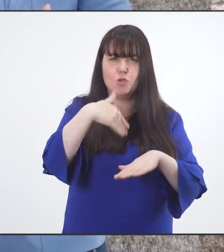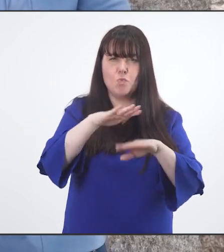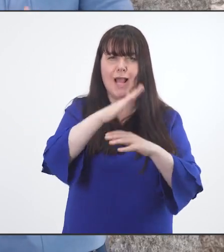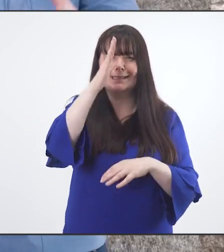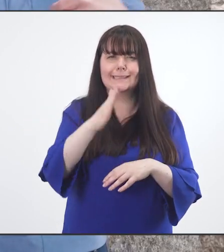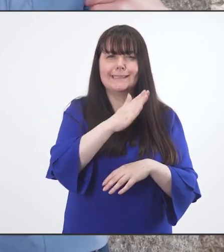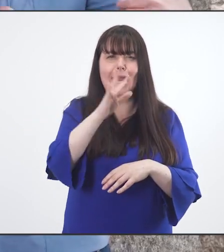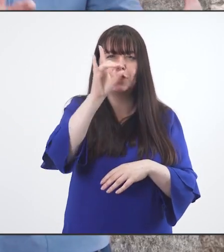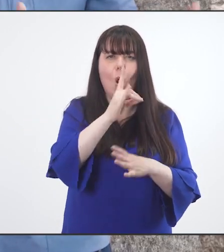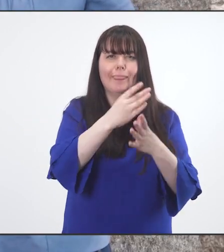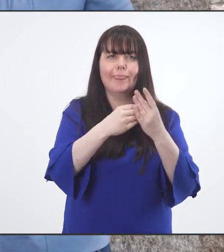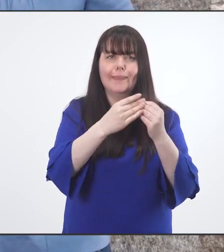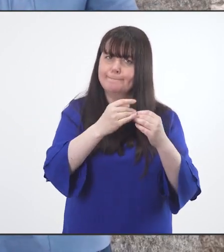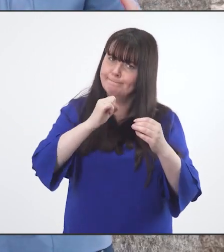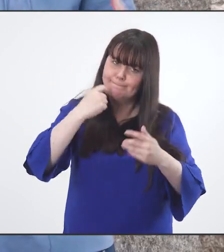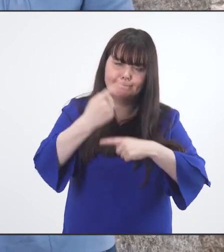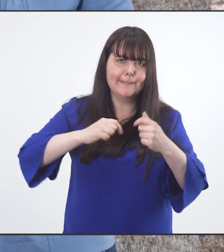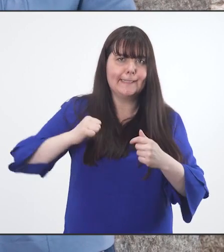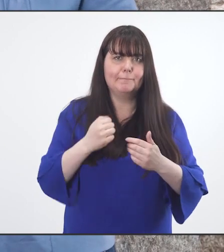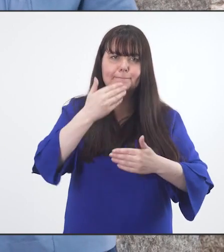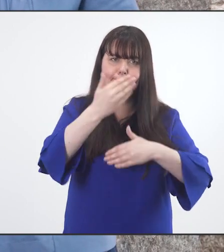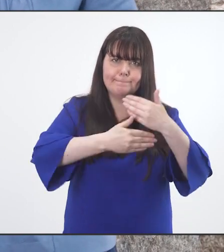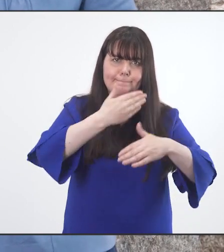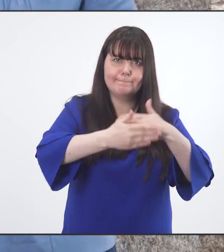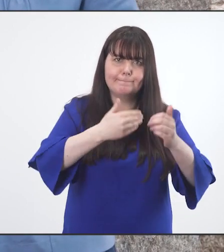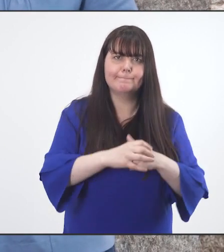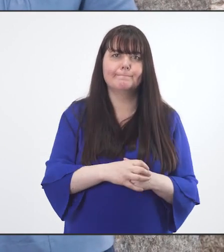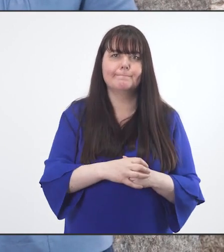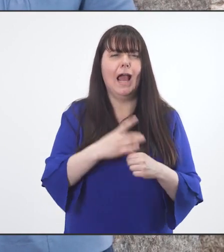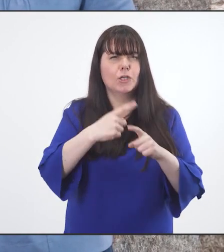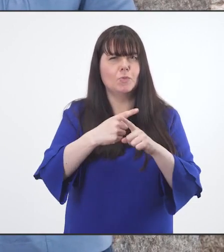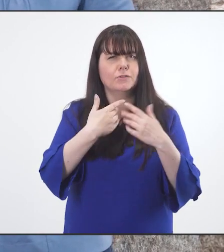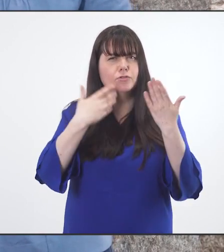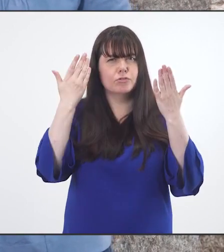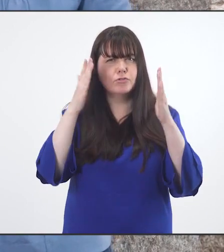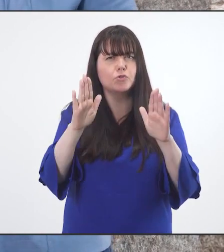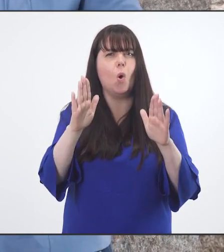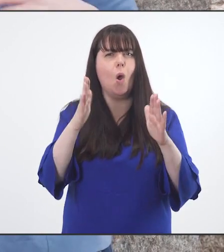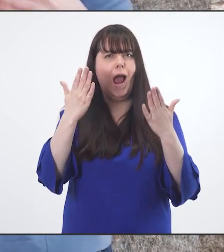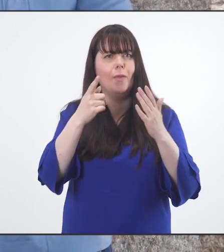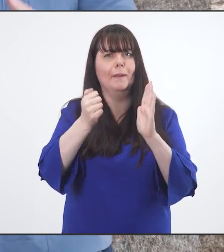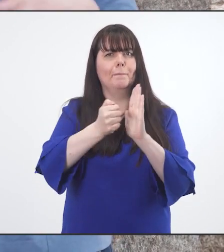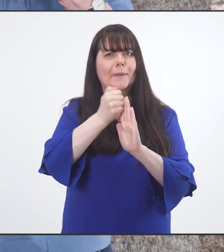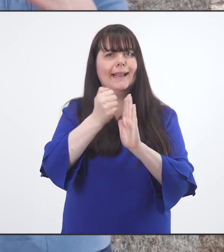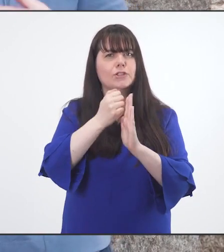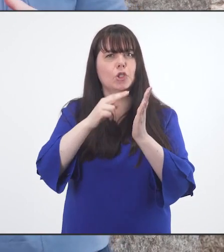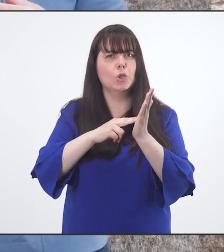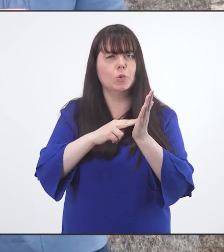echo of much earlier traditions that are associated with places where saints' relics were kept. So again, this